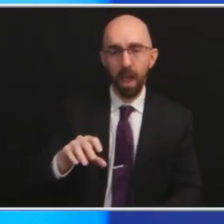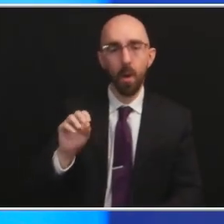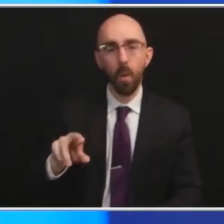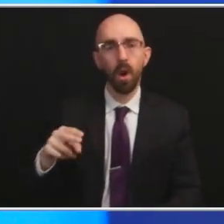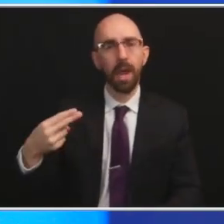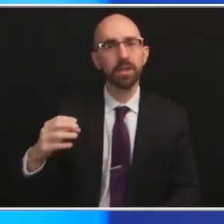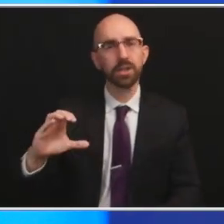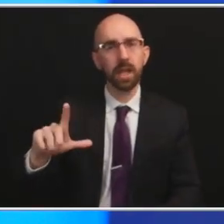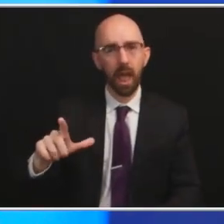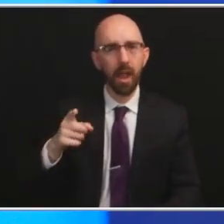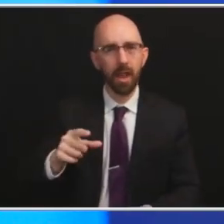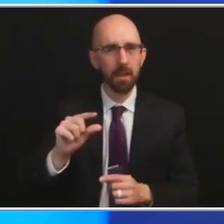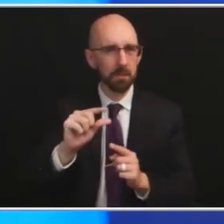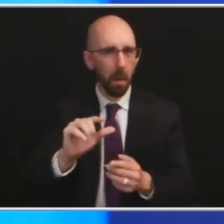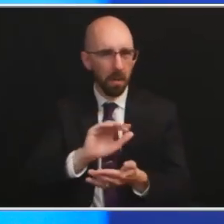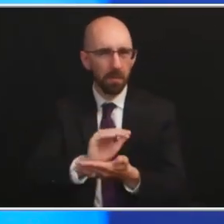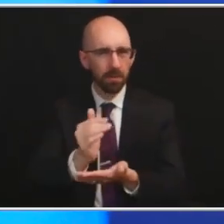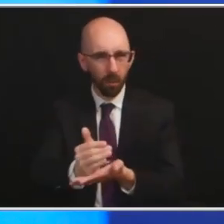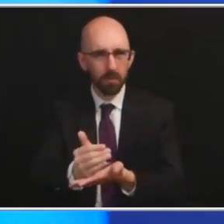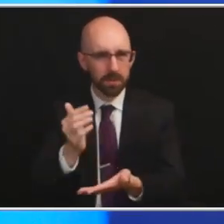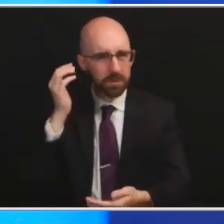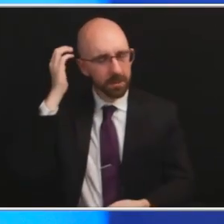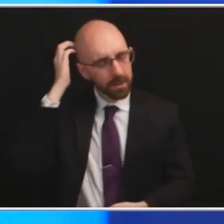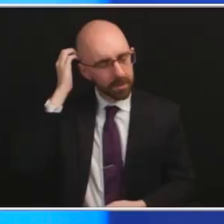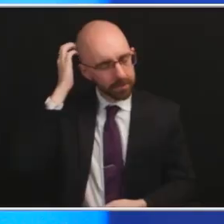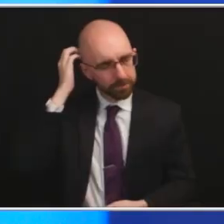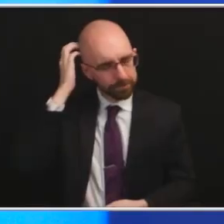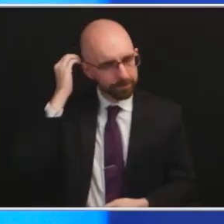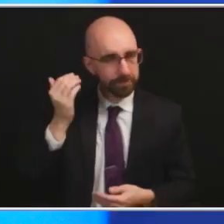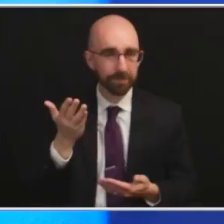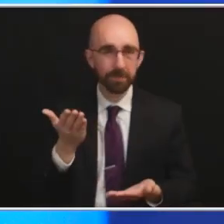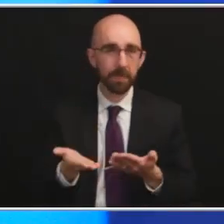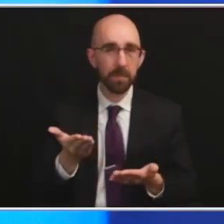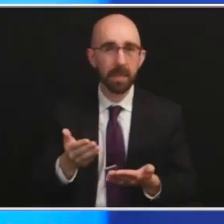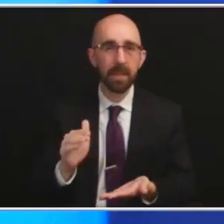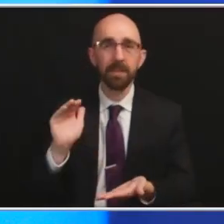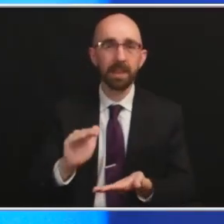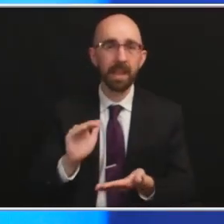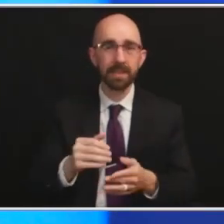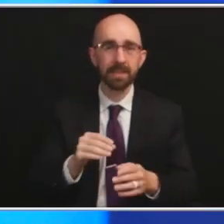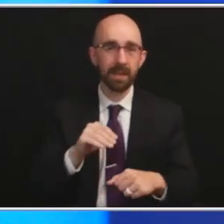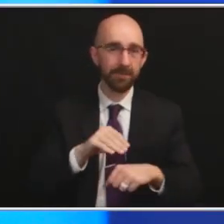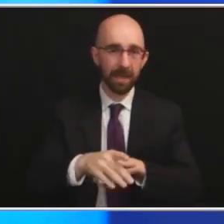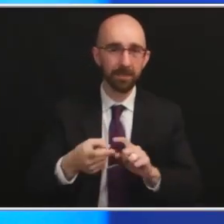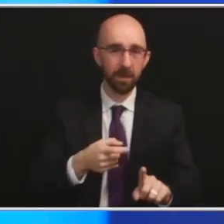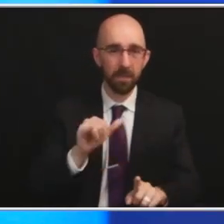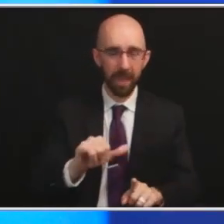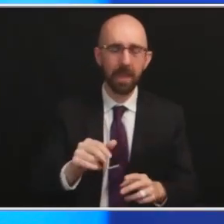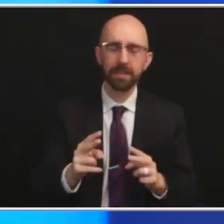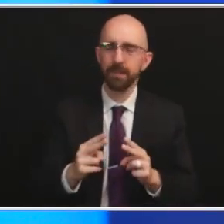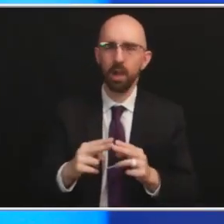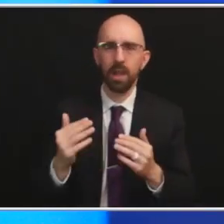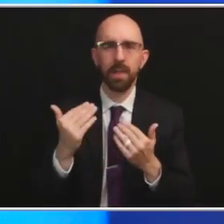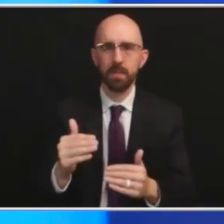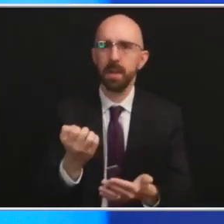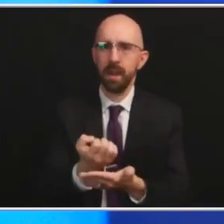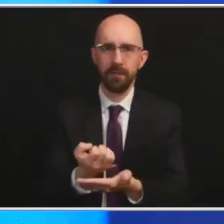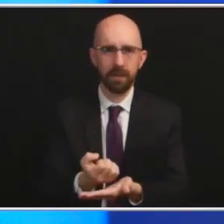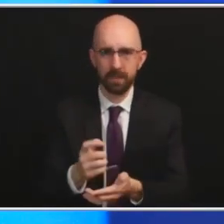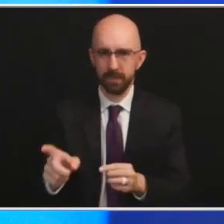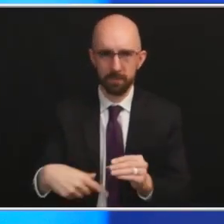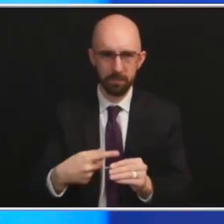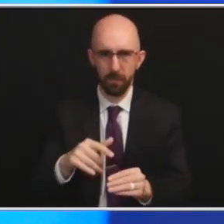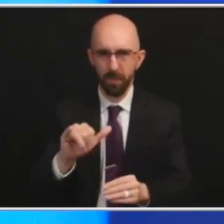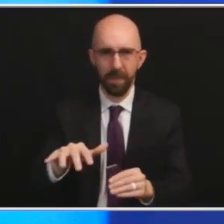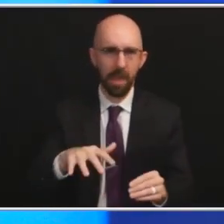maybe a smaller dose, and so maybe you have fewer side effects from it. But there's very limited evidence out there on